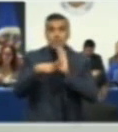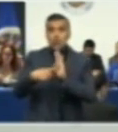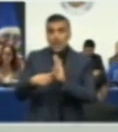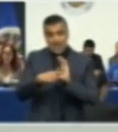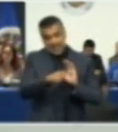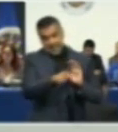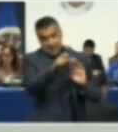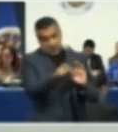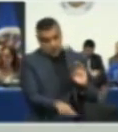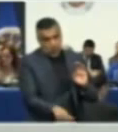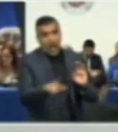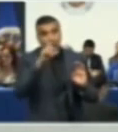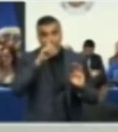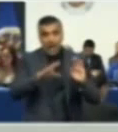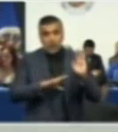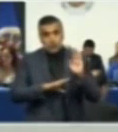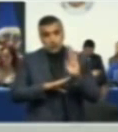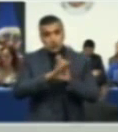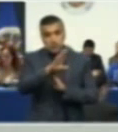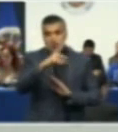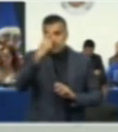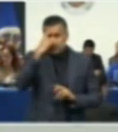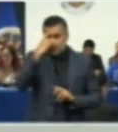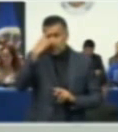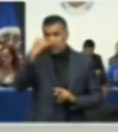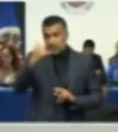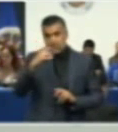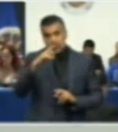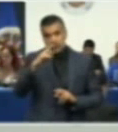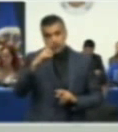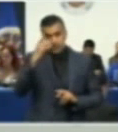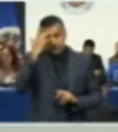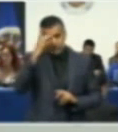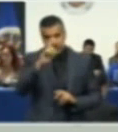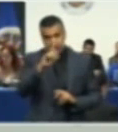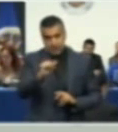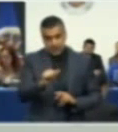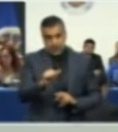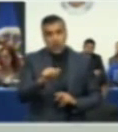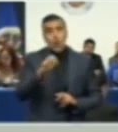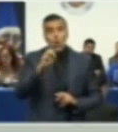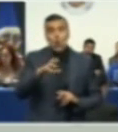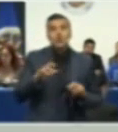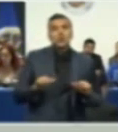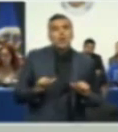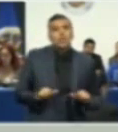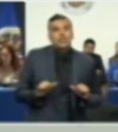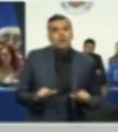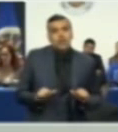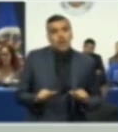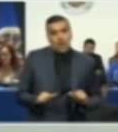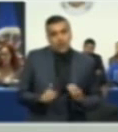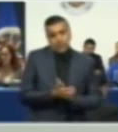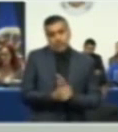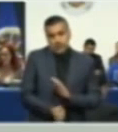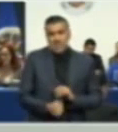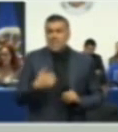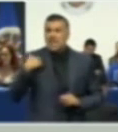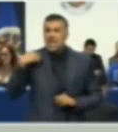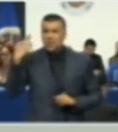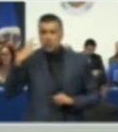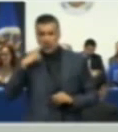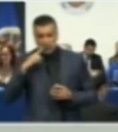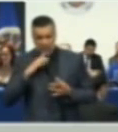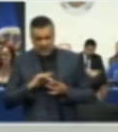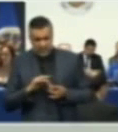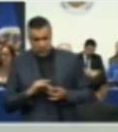that that person has grown in terms of their mental and intellectual disabilities or their capabilities in the face of it. The reason I say